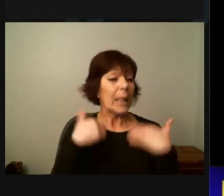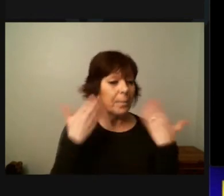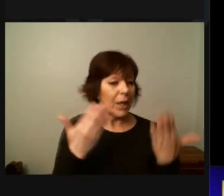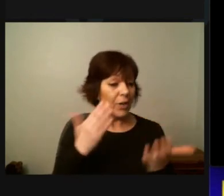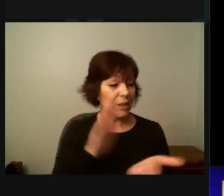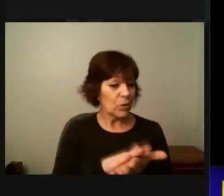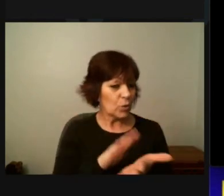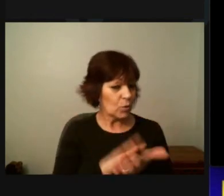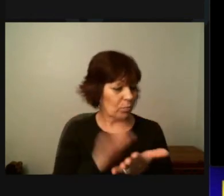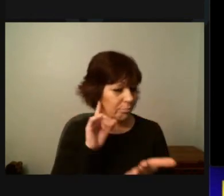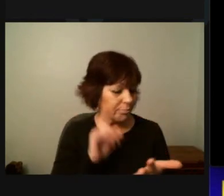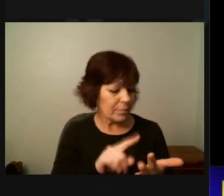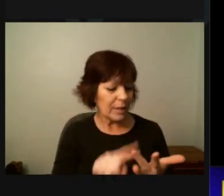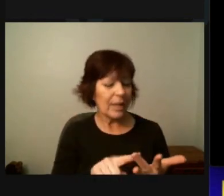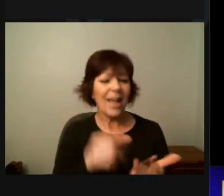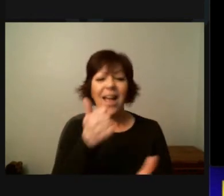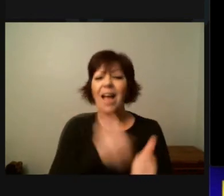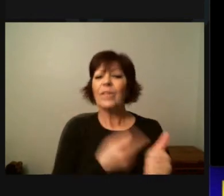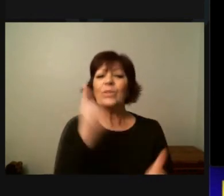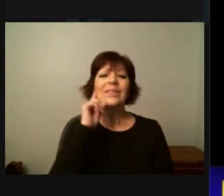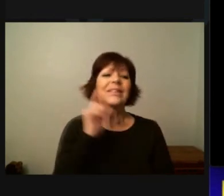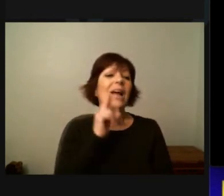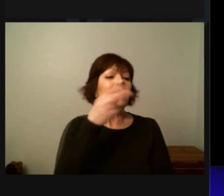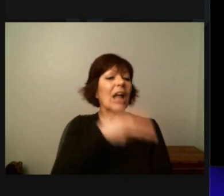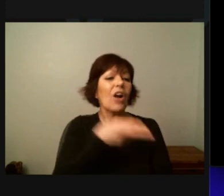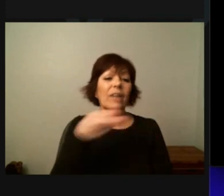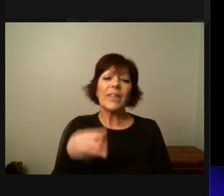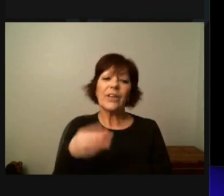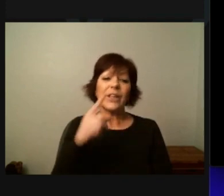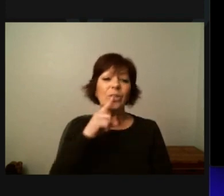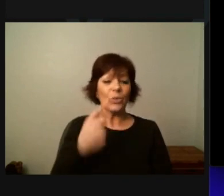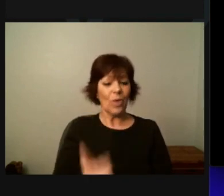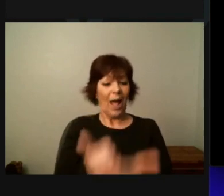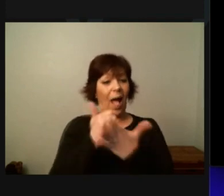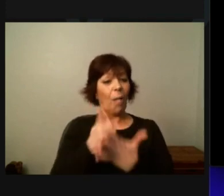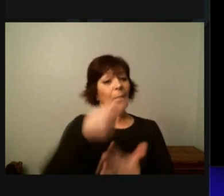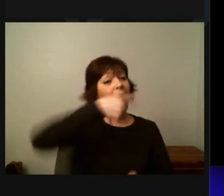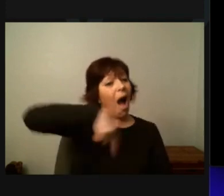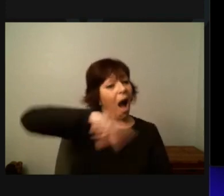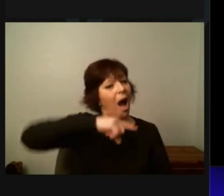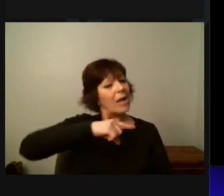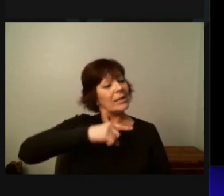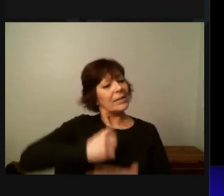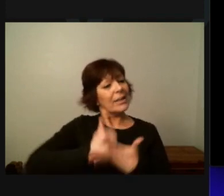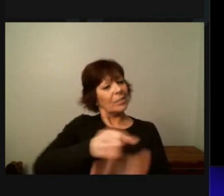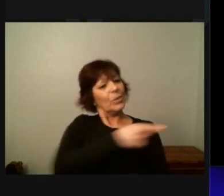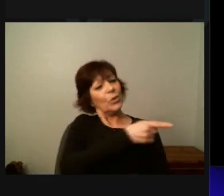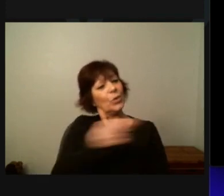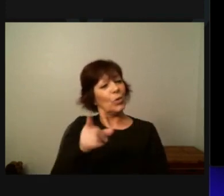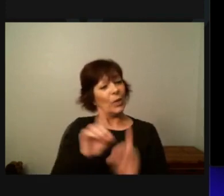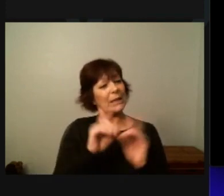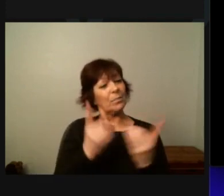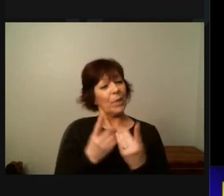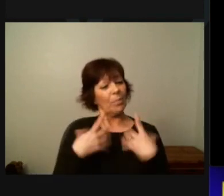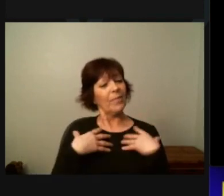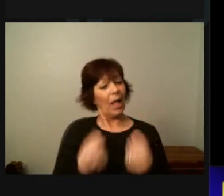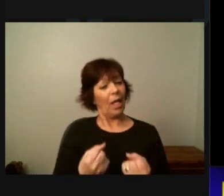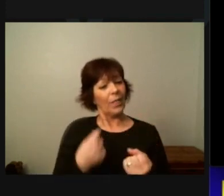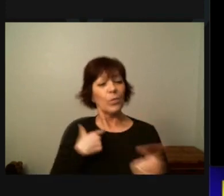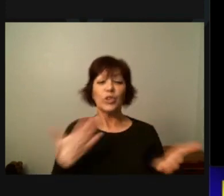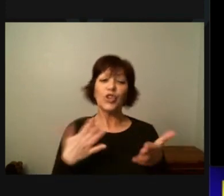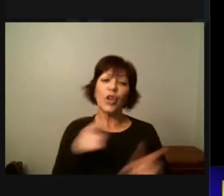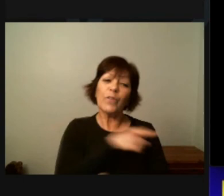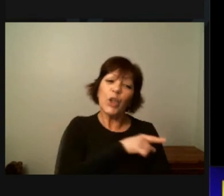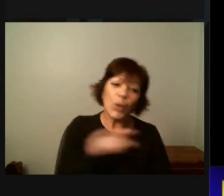who is deaf and hard of hearing for helping us be better public servants at the Department of Health to serve you better